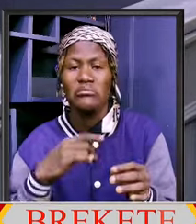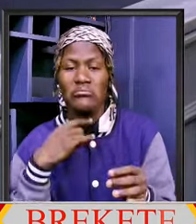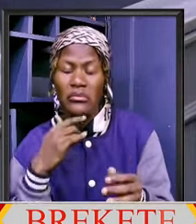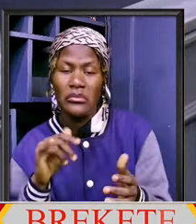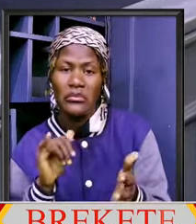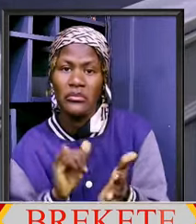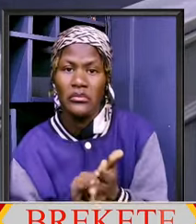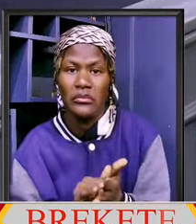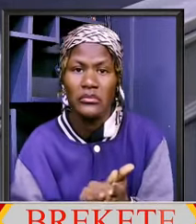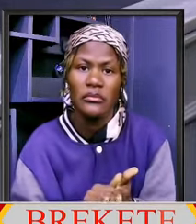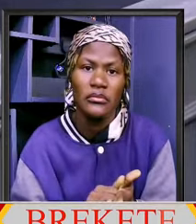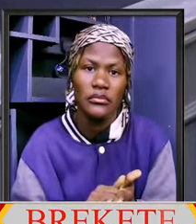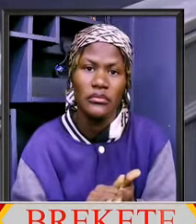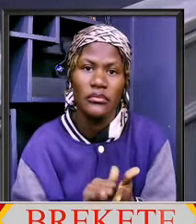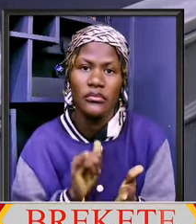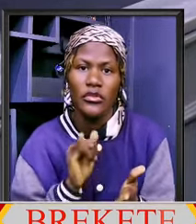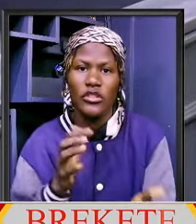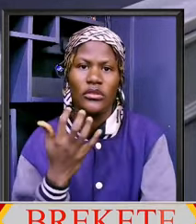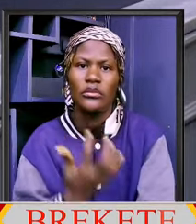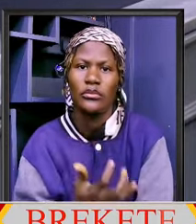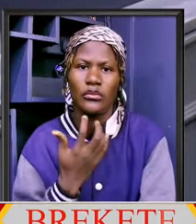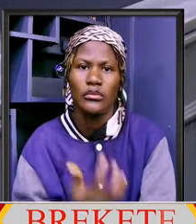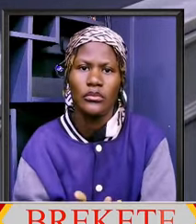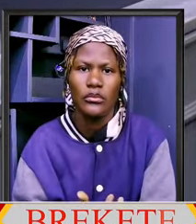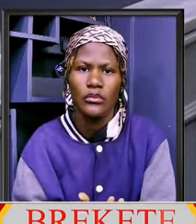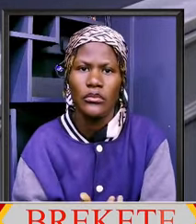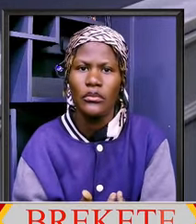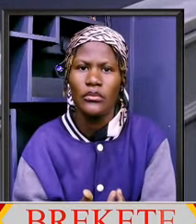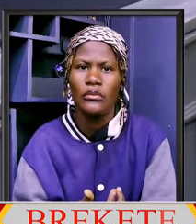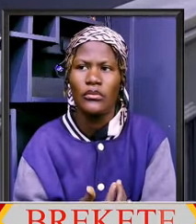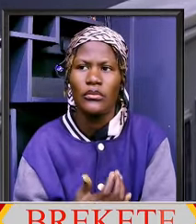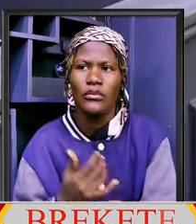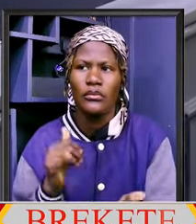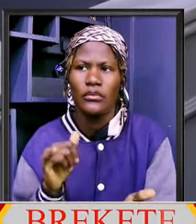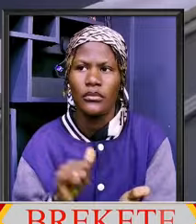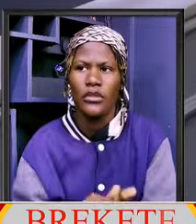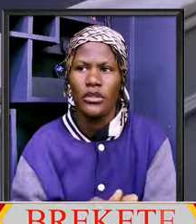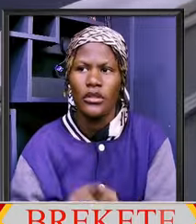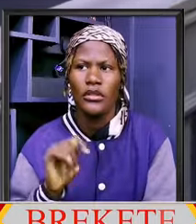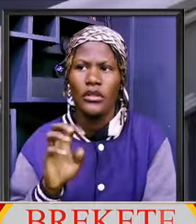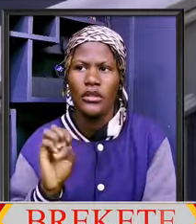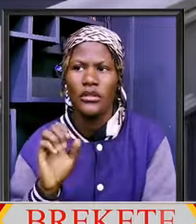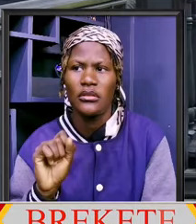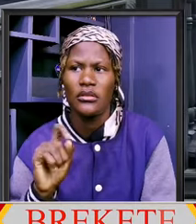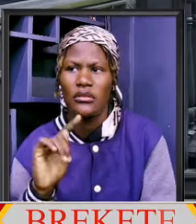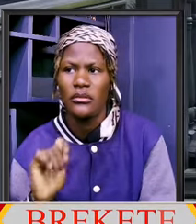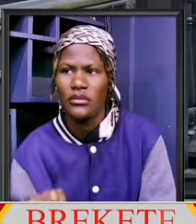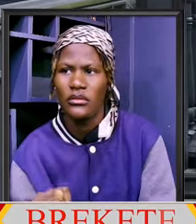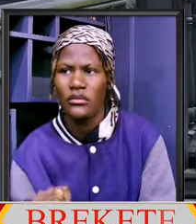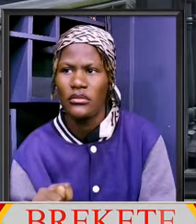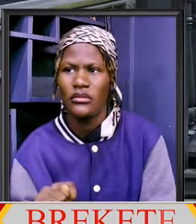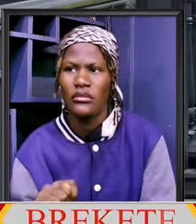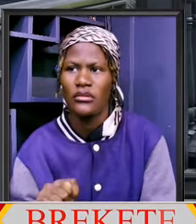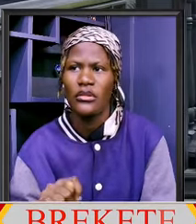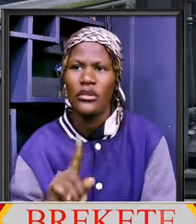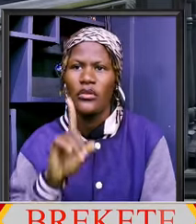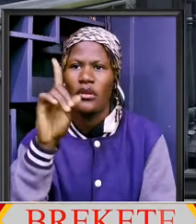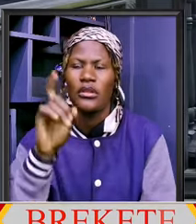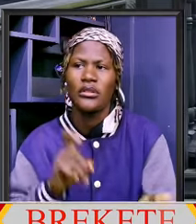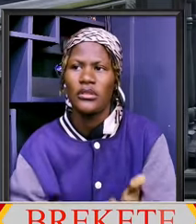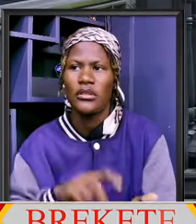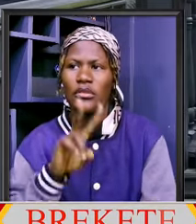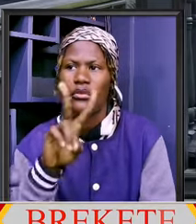it's money up with a testing blood or 120. No